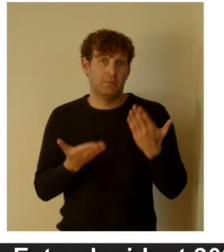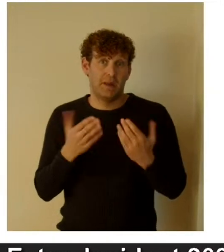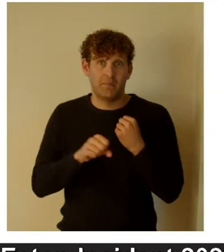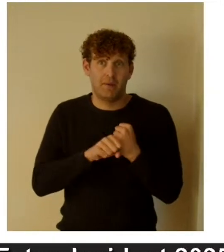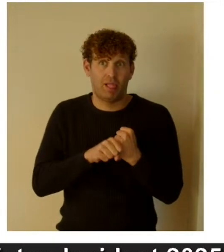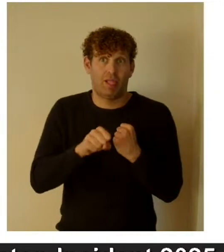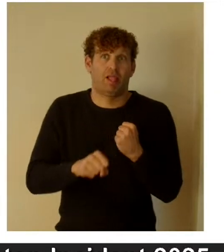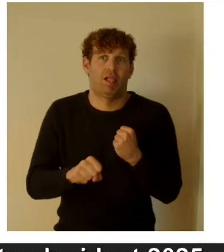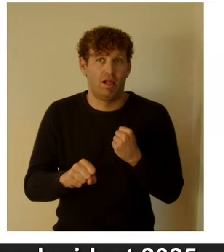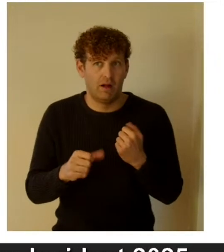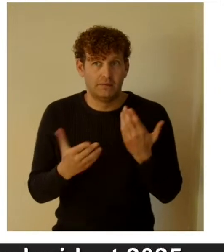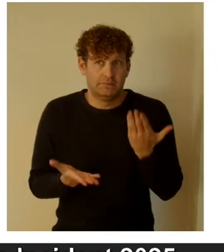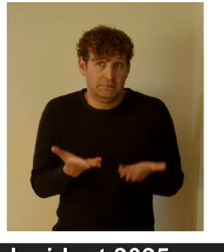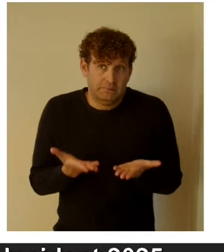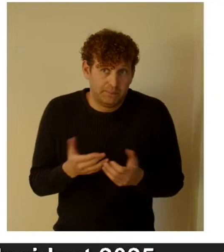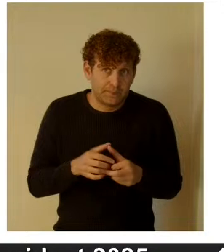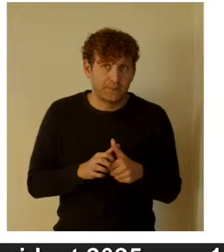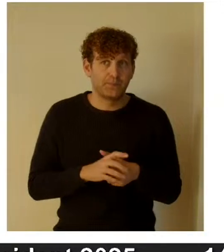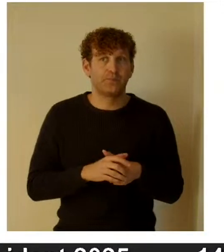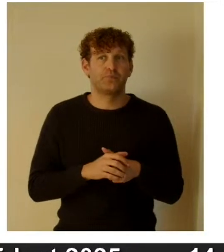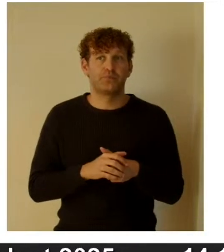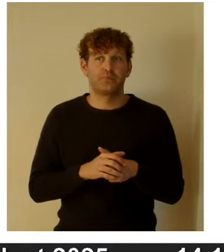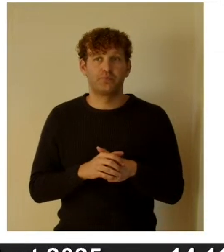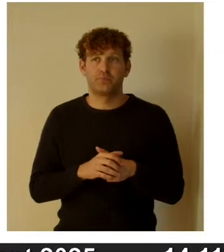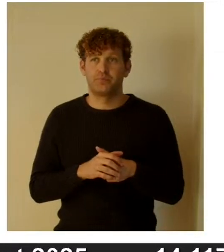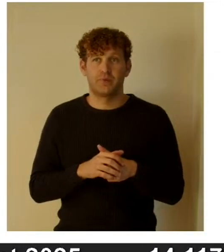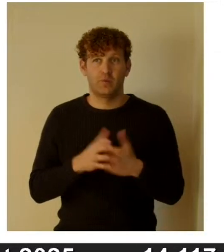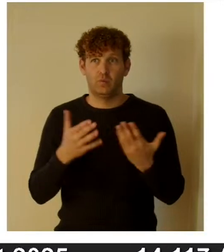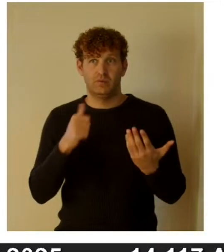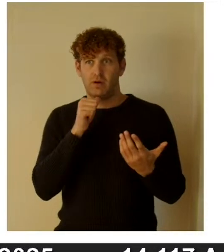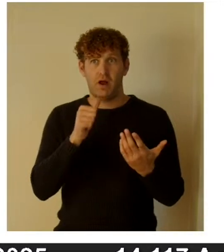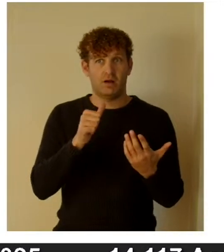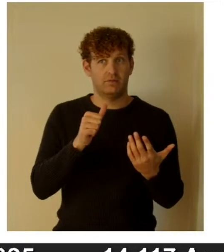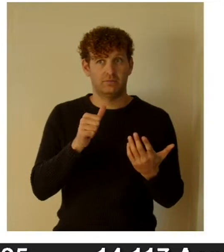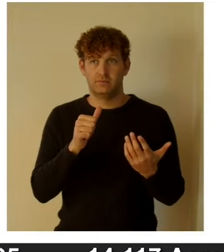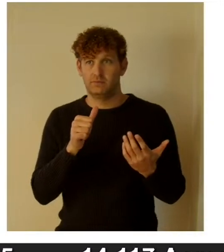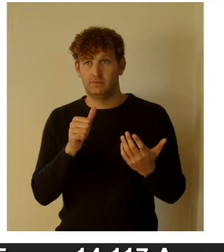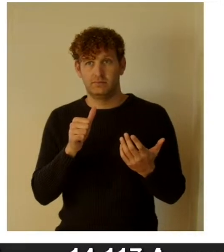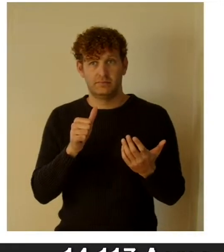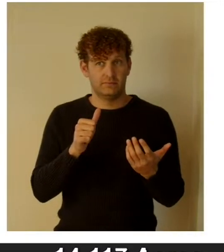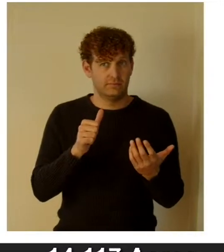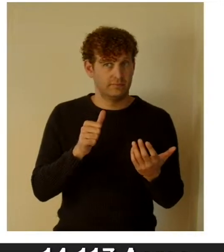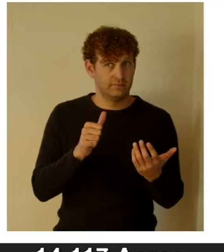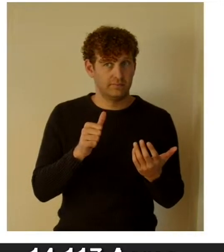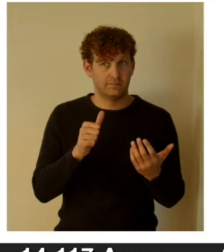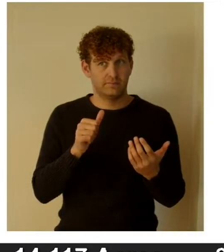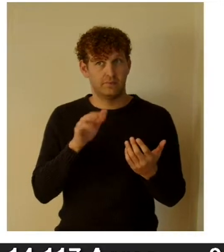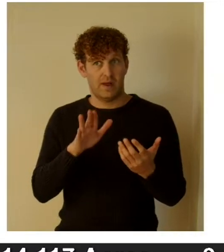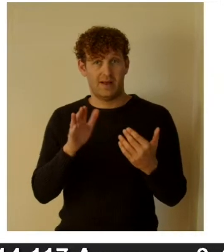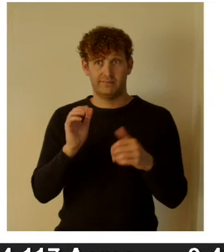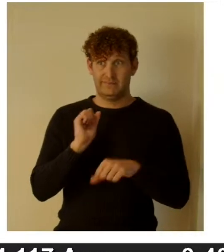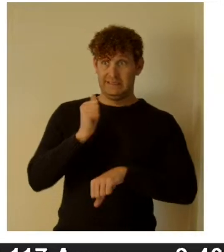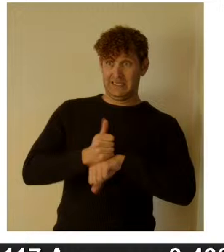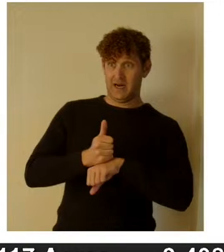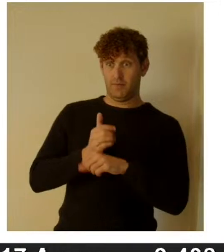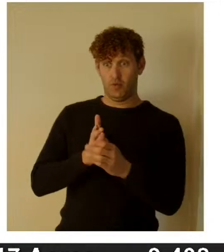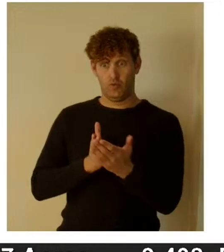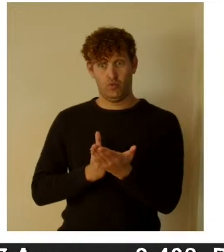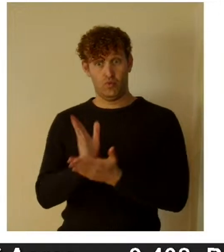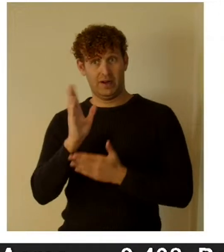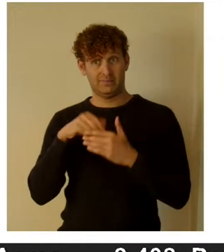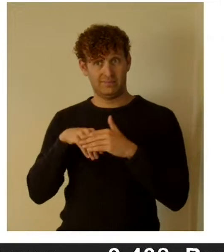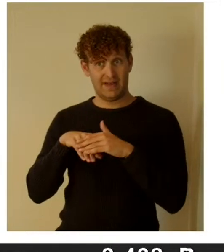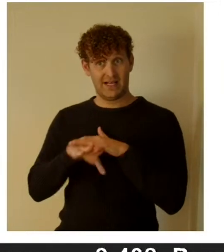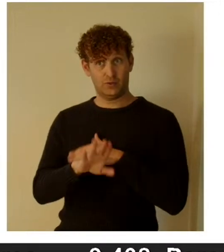because we're not fully set up yet and we do not have your right of entry forms yet. So the one thing you will be seeing us do is taking an assessment